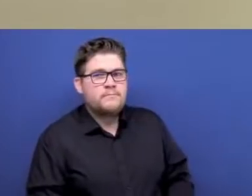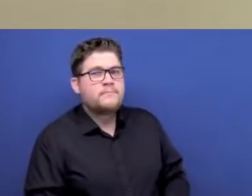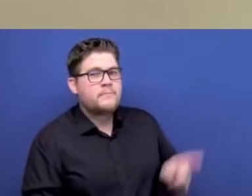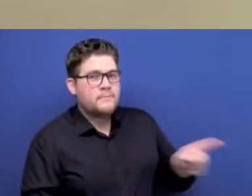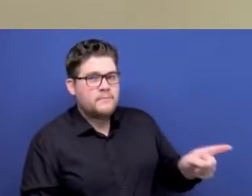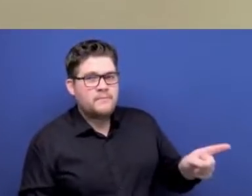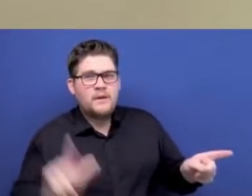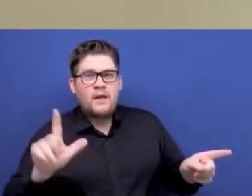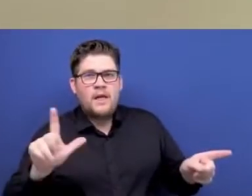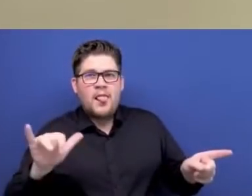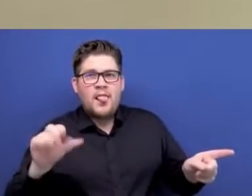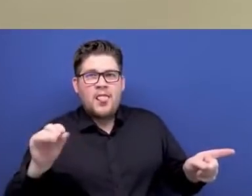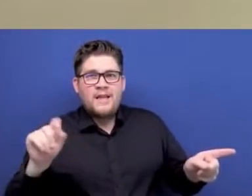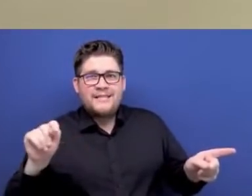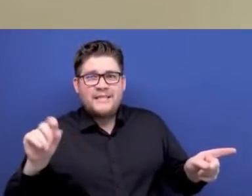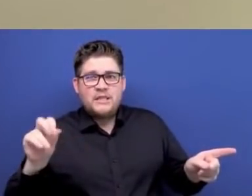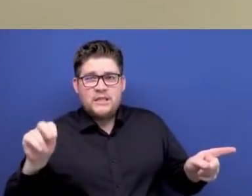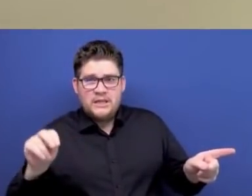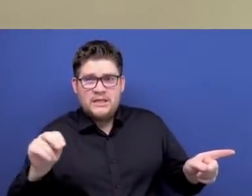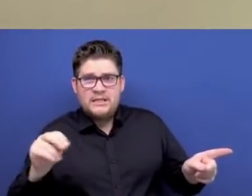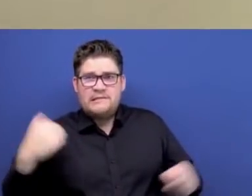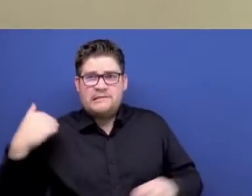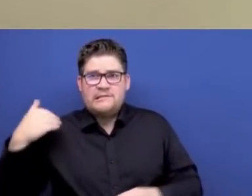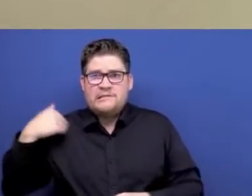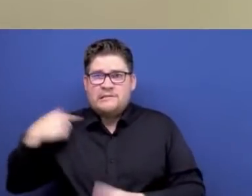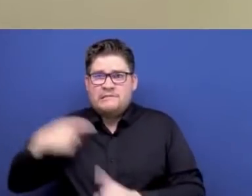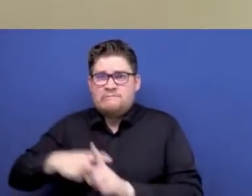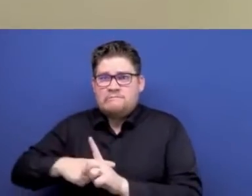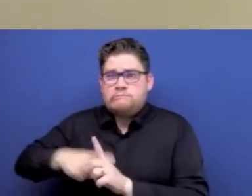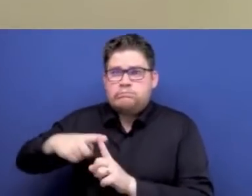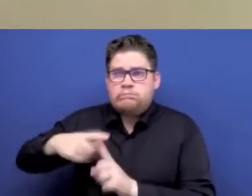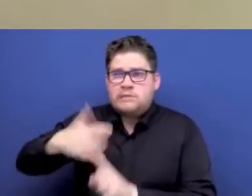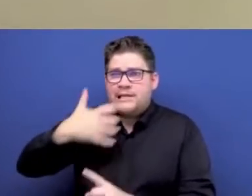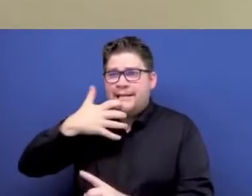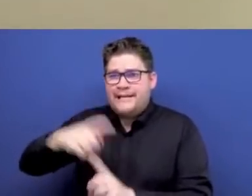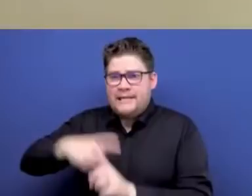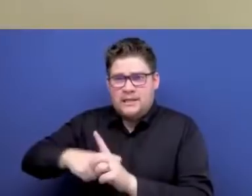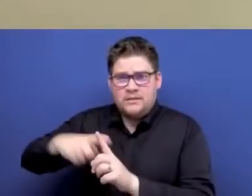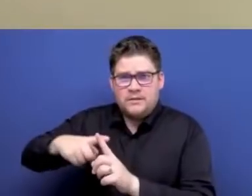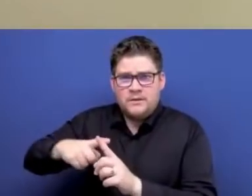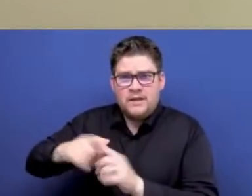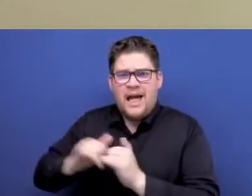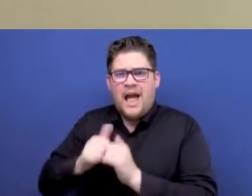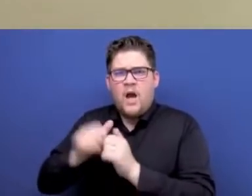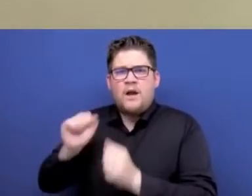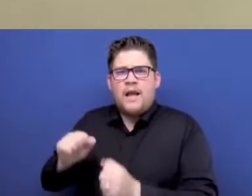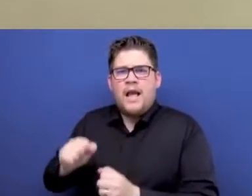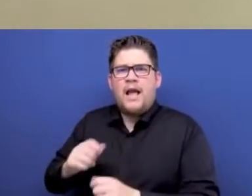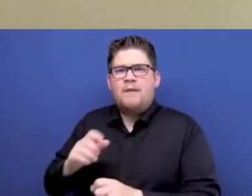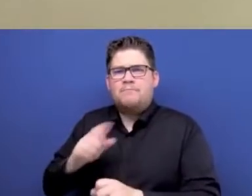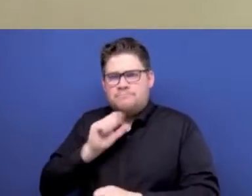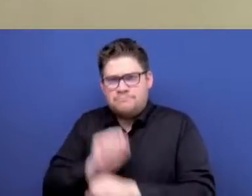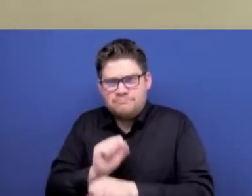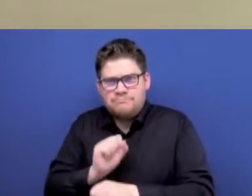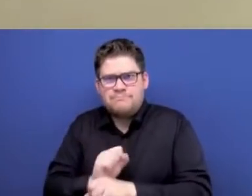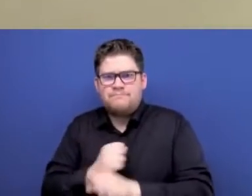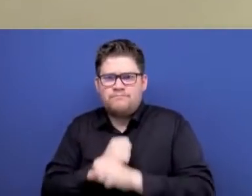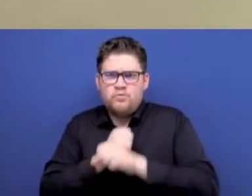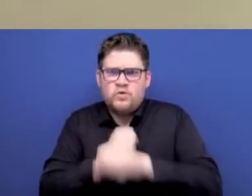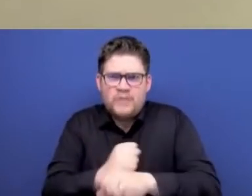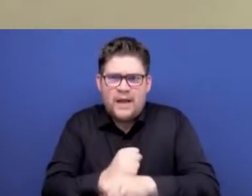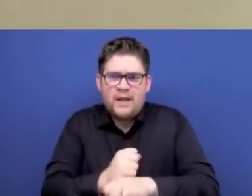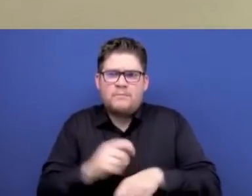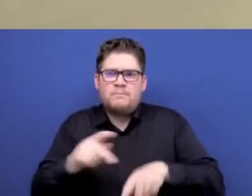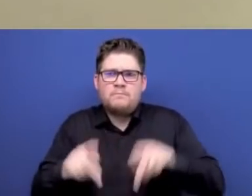any way that you can try to mitigate that we can protect people? Like, is there an alert system that can be used to, if the heat